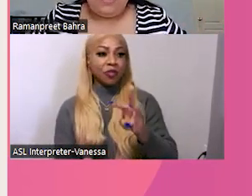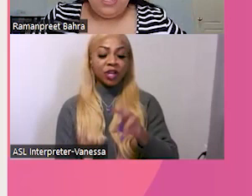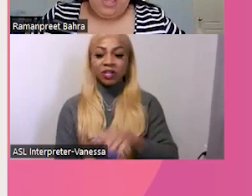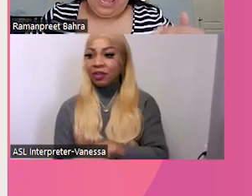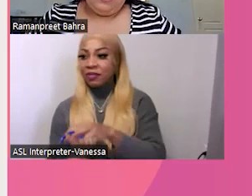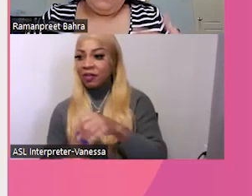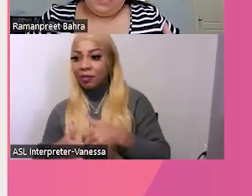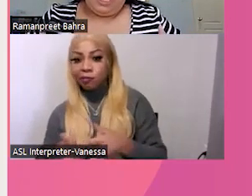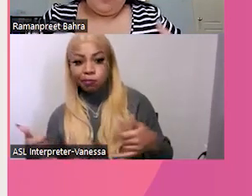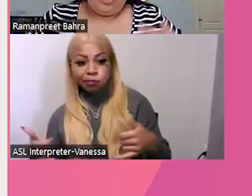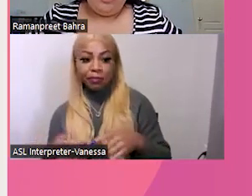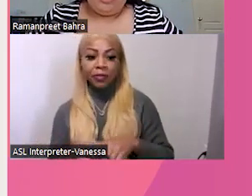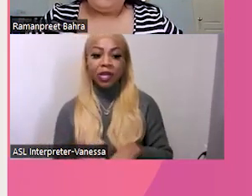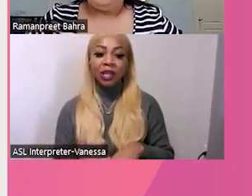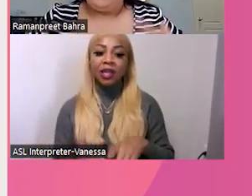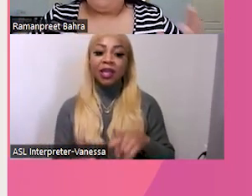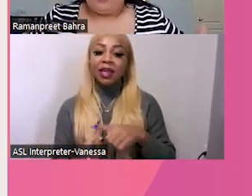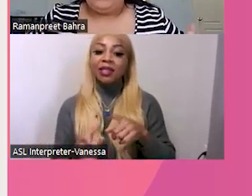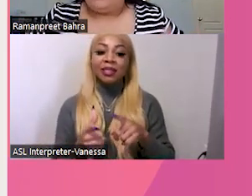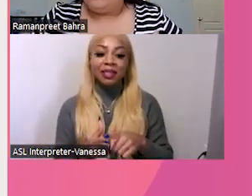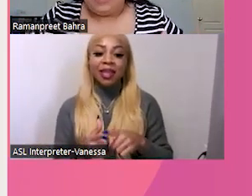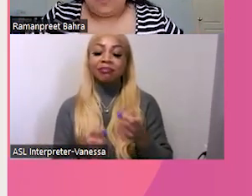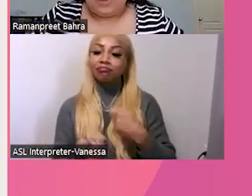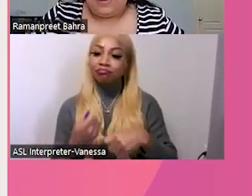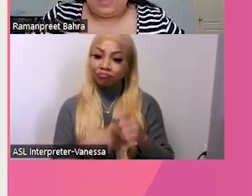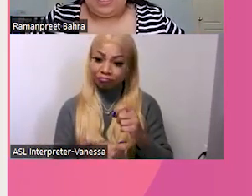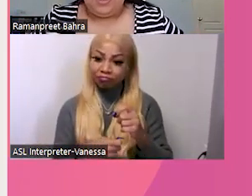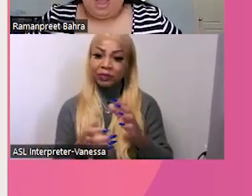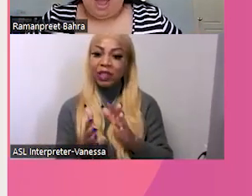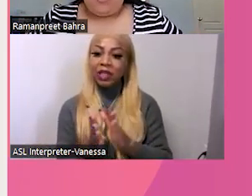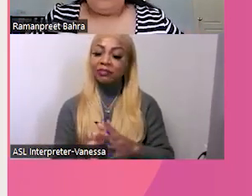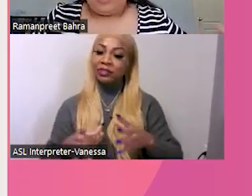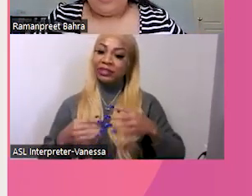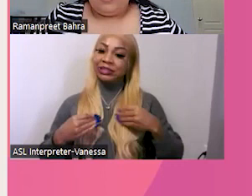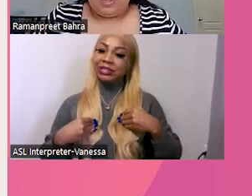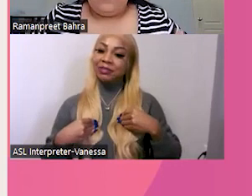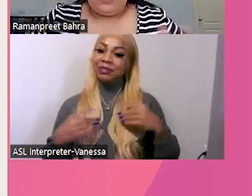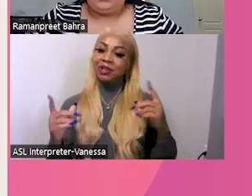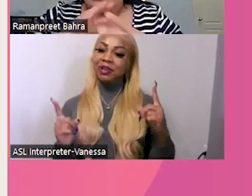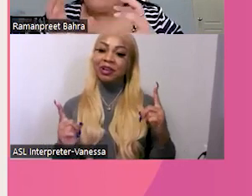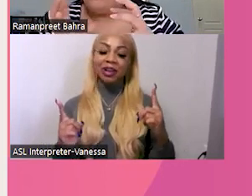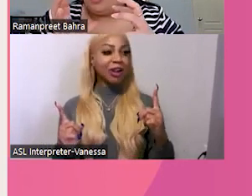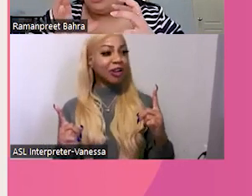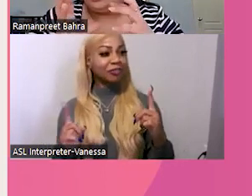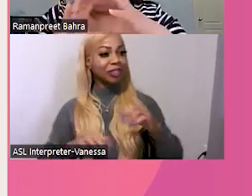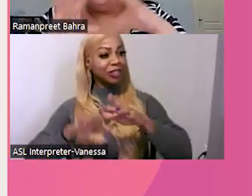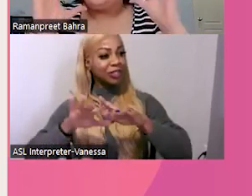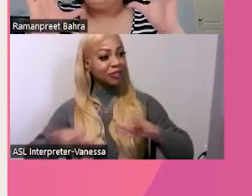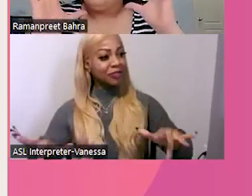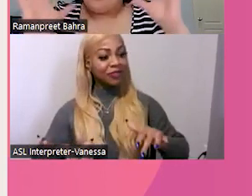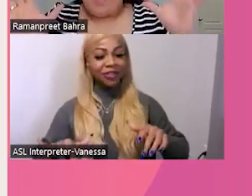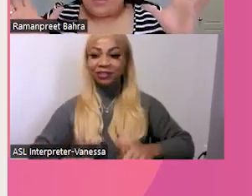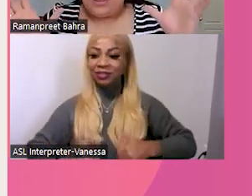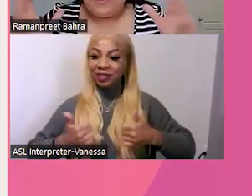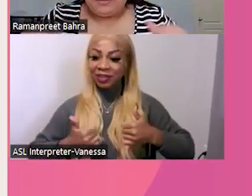bodies, and instead approaches this embrace of this complexity of our diverse lives and thinking through our